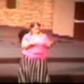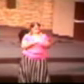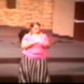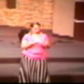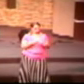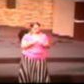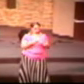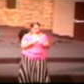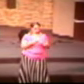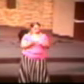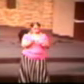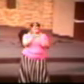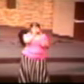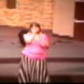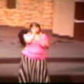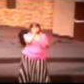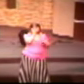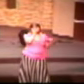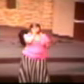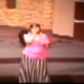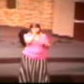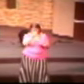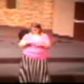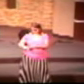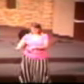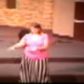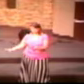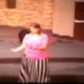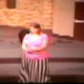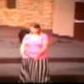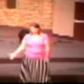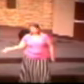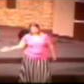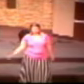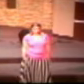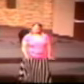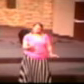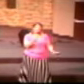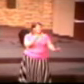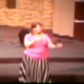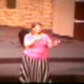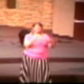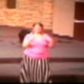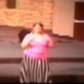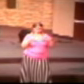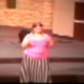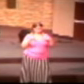And it was faith poem. Great. Trays are on the tables again. Can I just tell you that's okay with me?